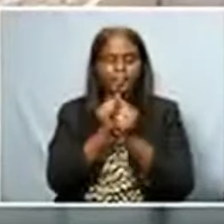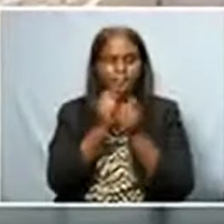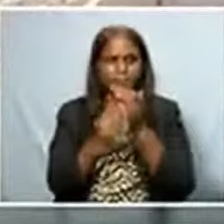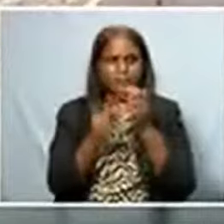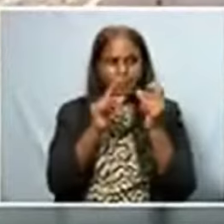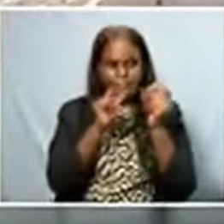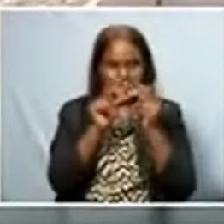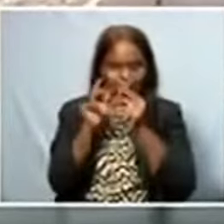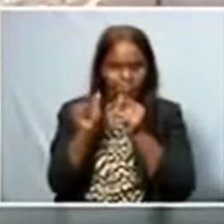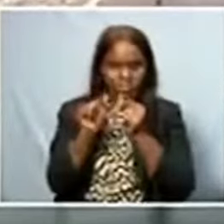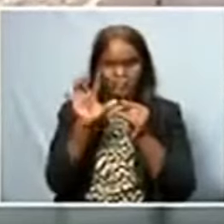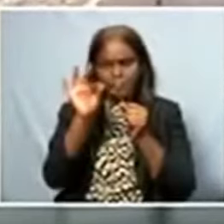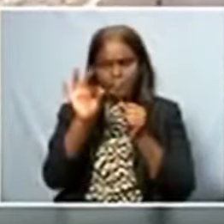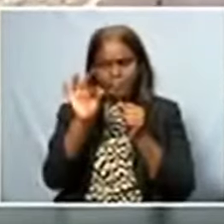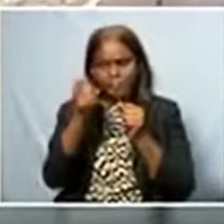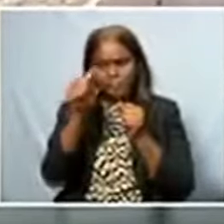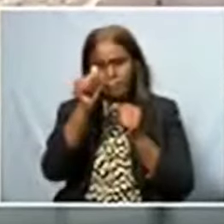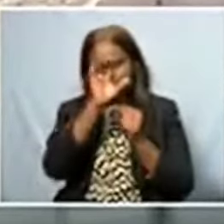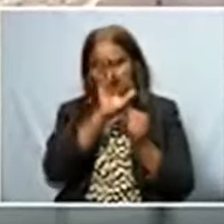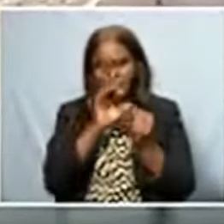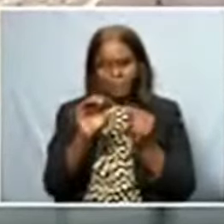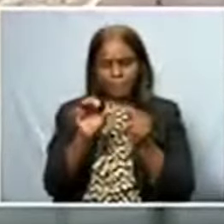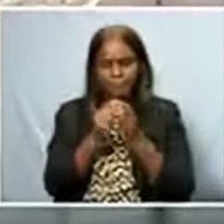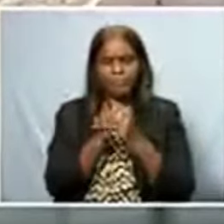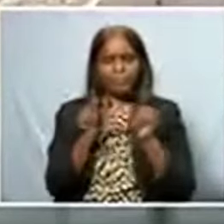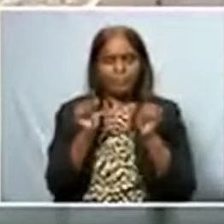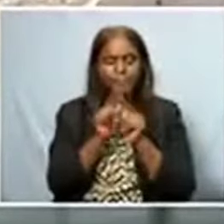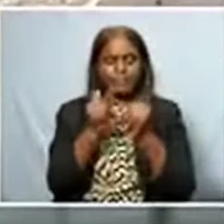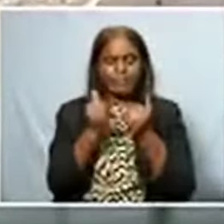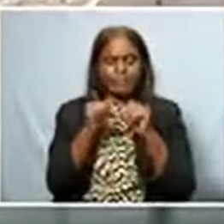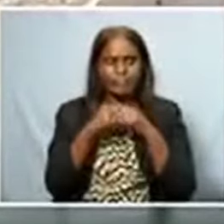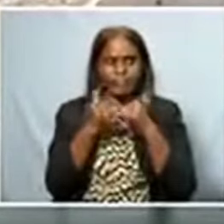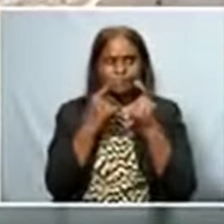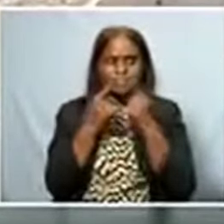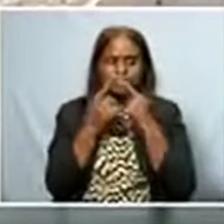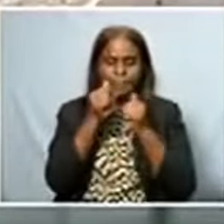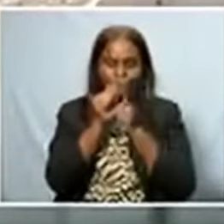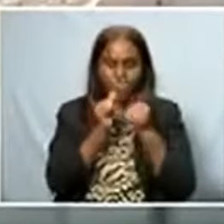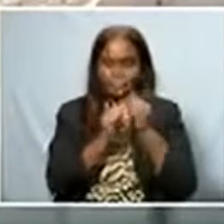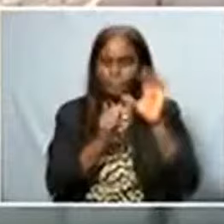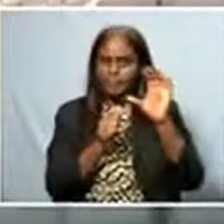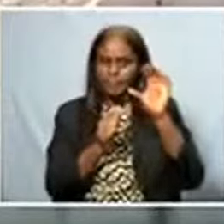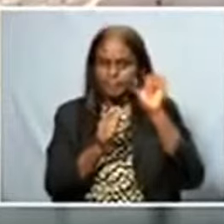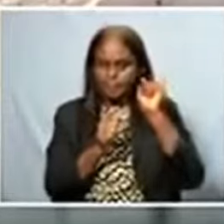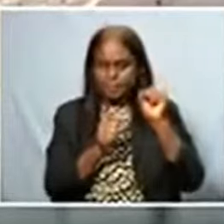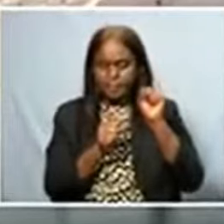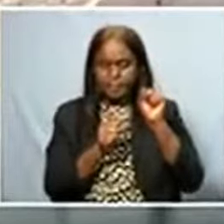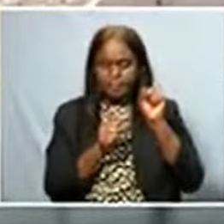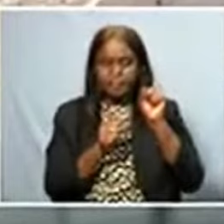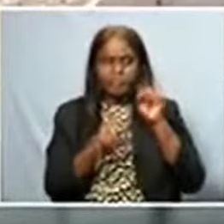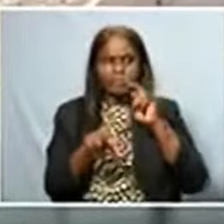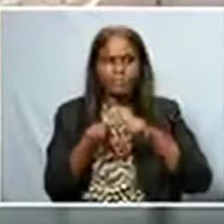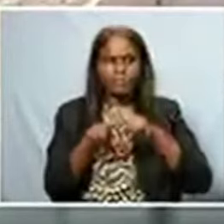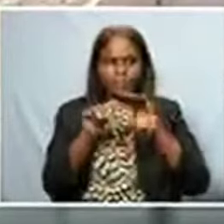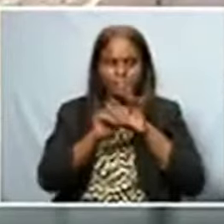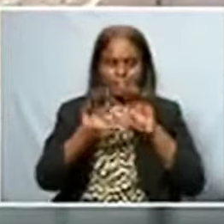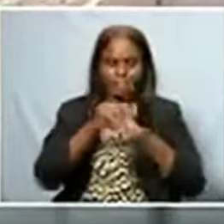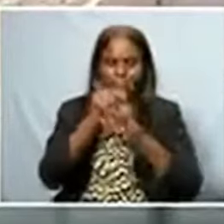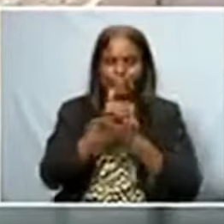the 10 provinces. And we are talking about civil servants seated in all